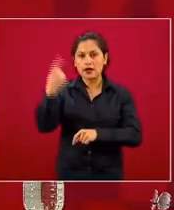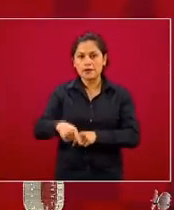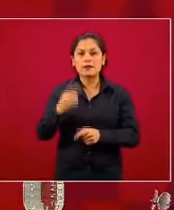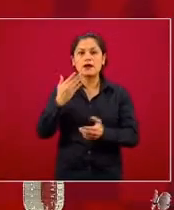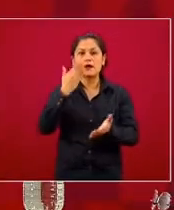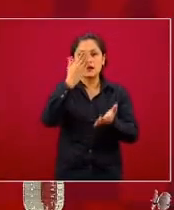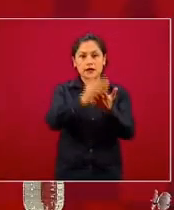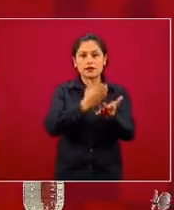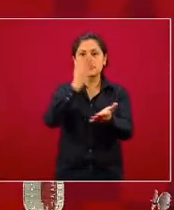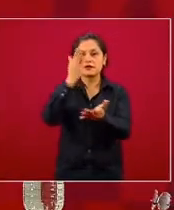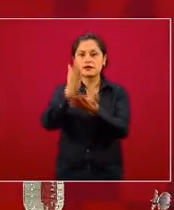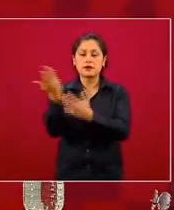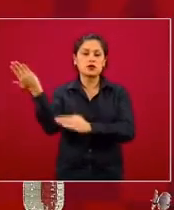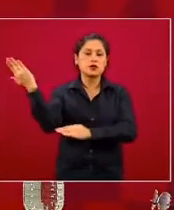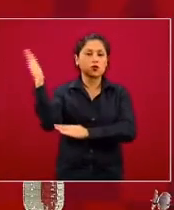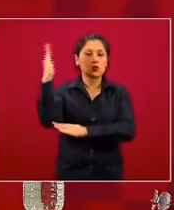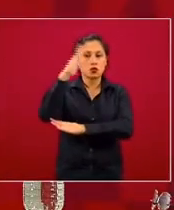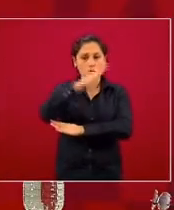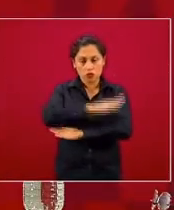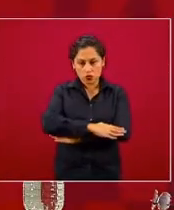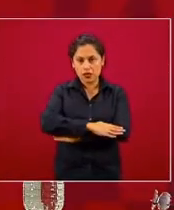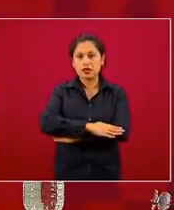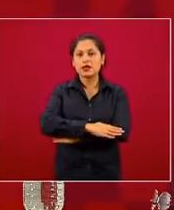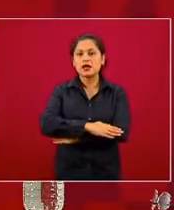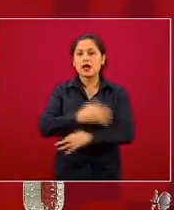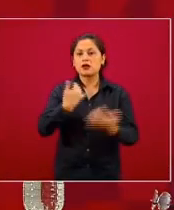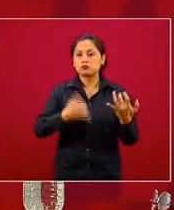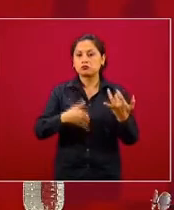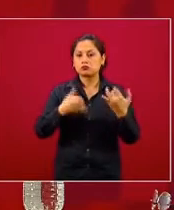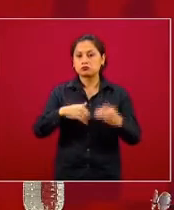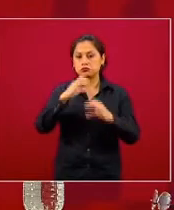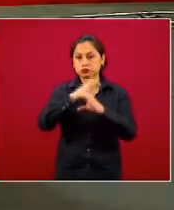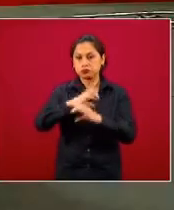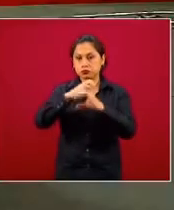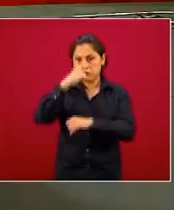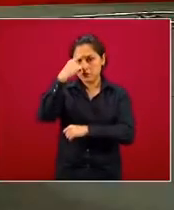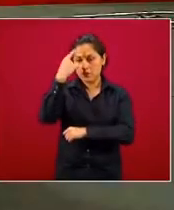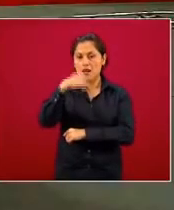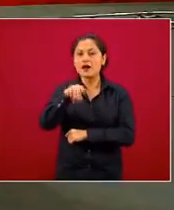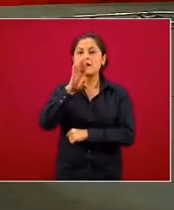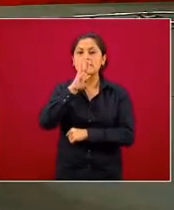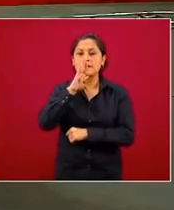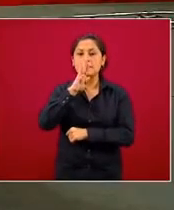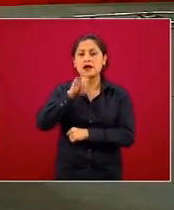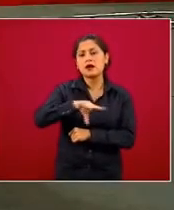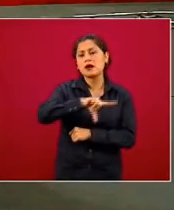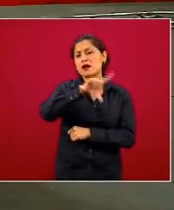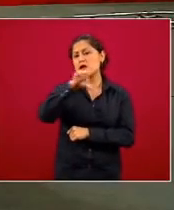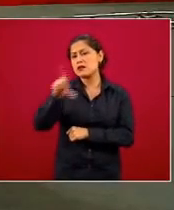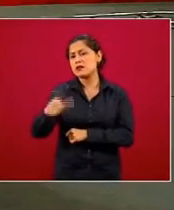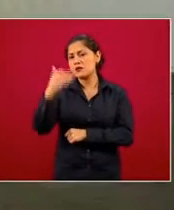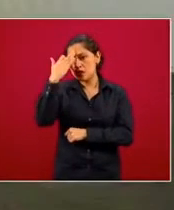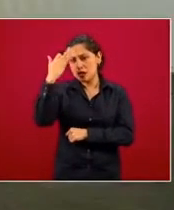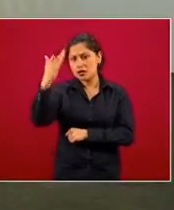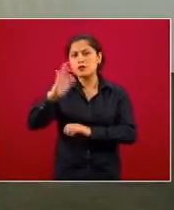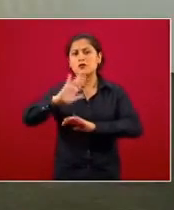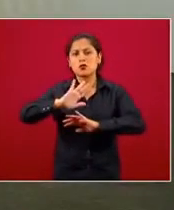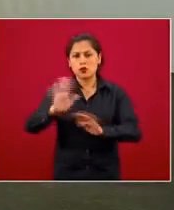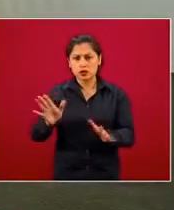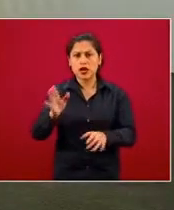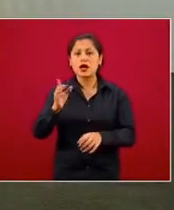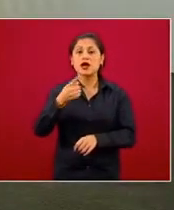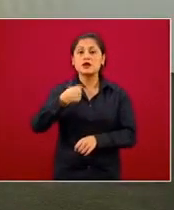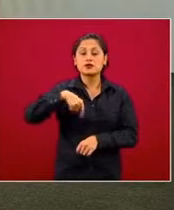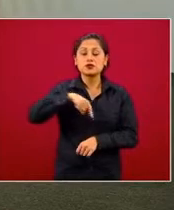day, um, to all the moms out there. And we will have a new day to celebrate,